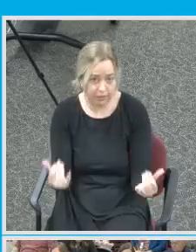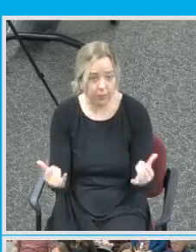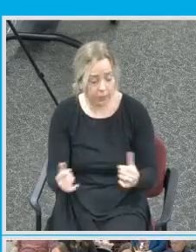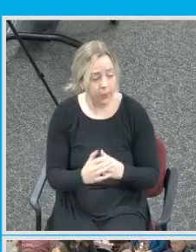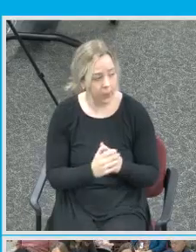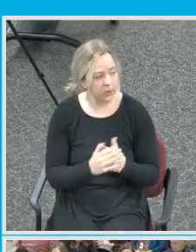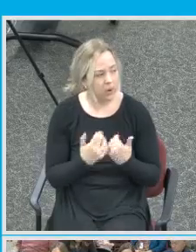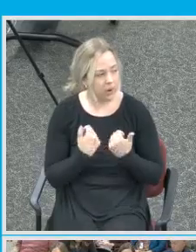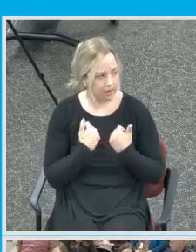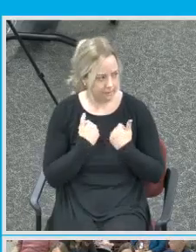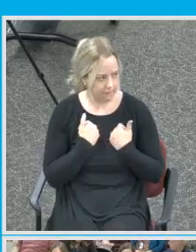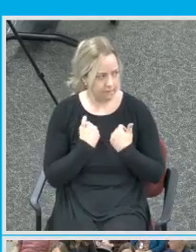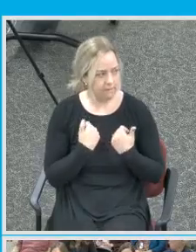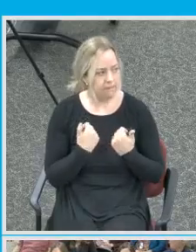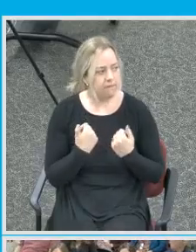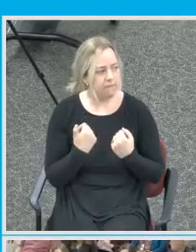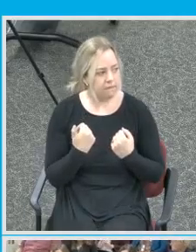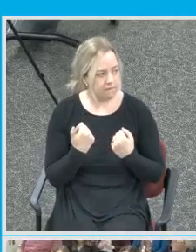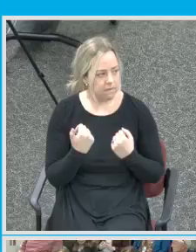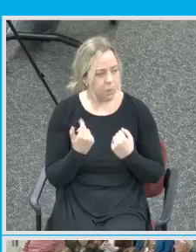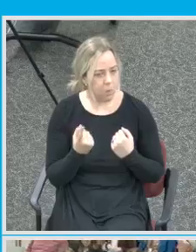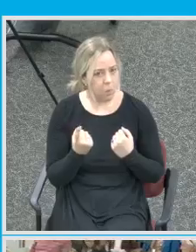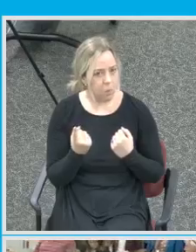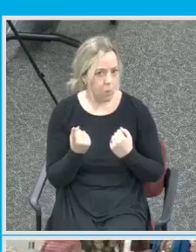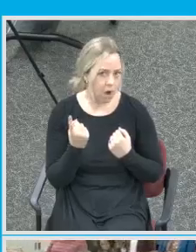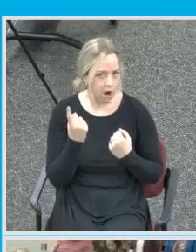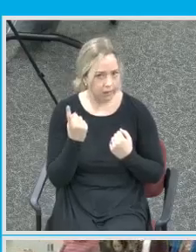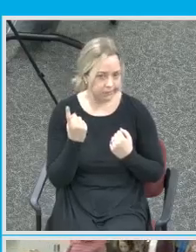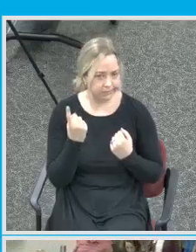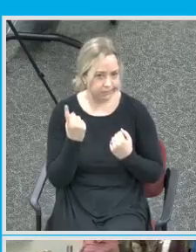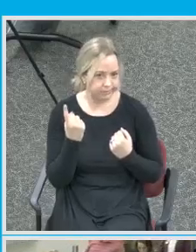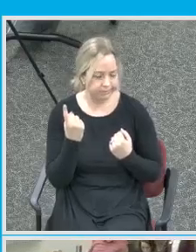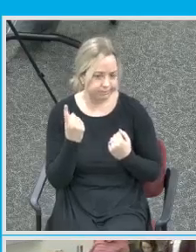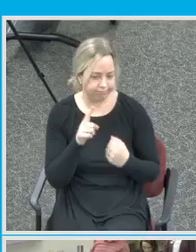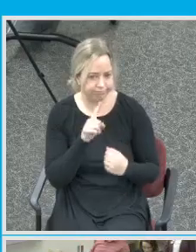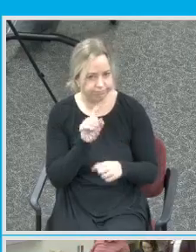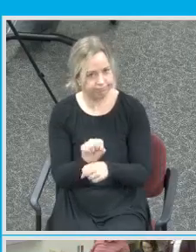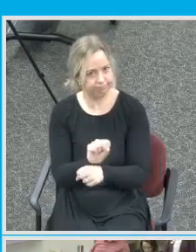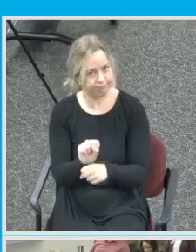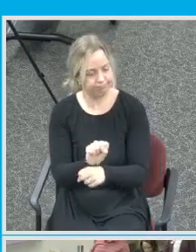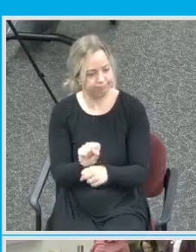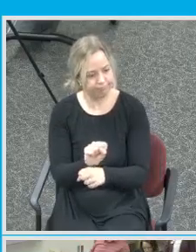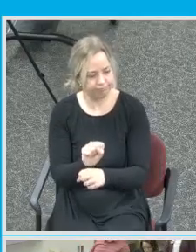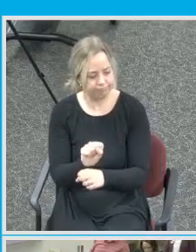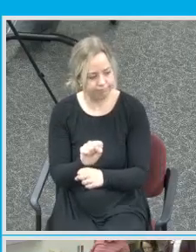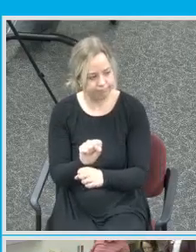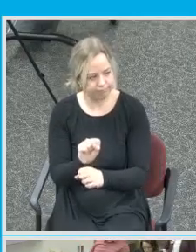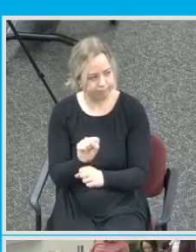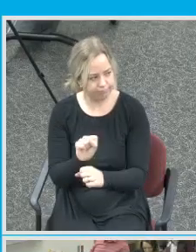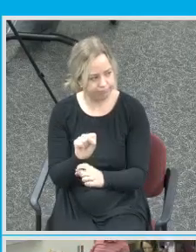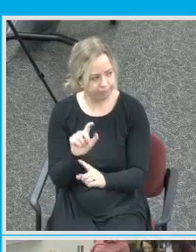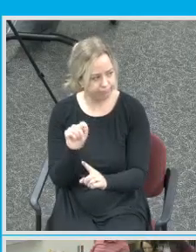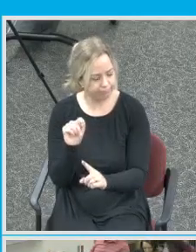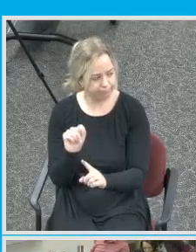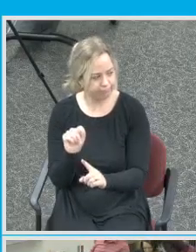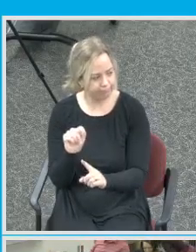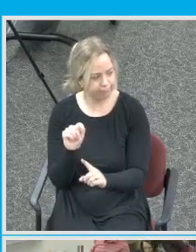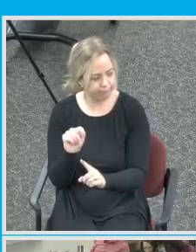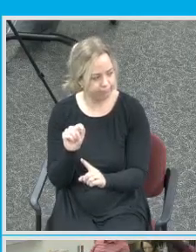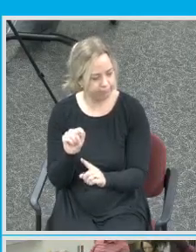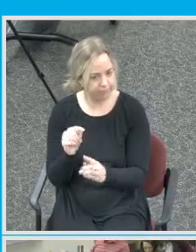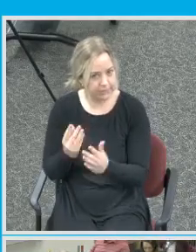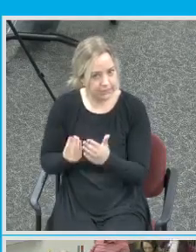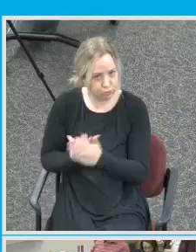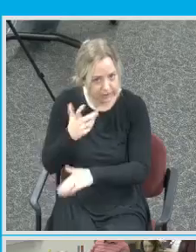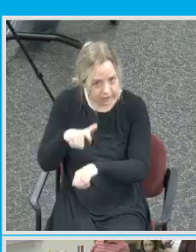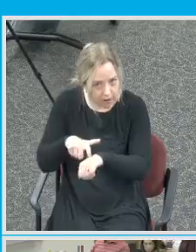little result, unexpected, unwanted, shall we say, result of our spring, wet winter